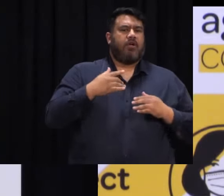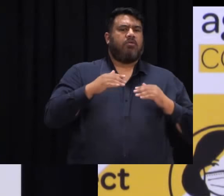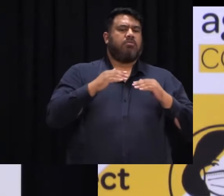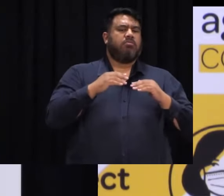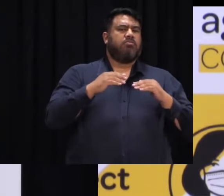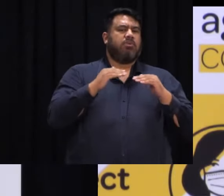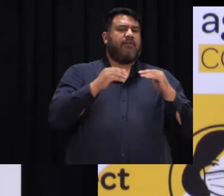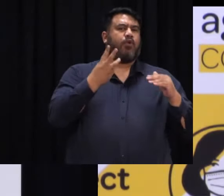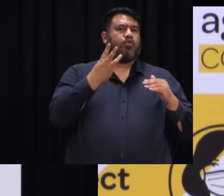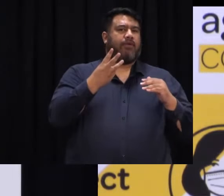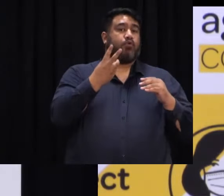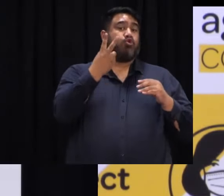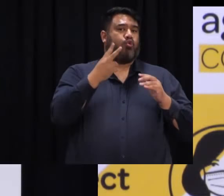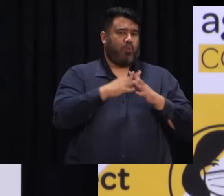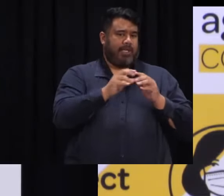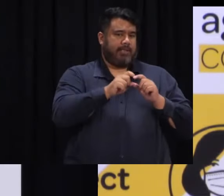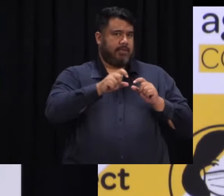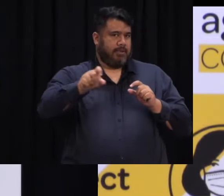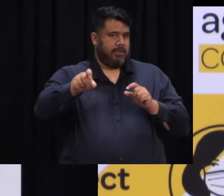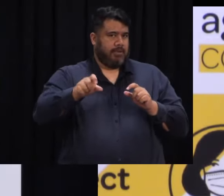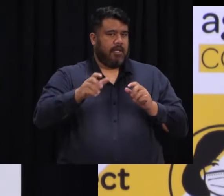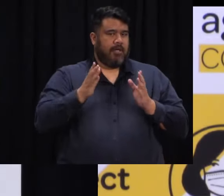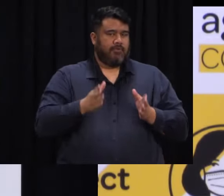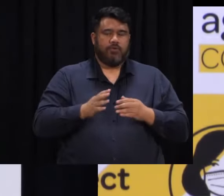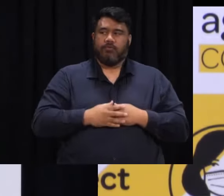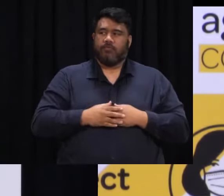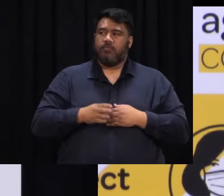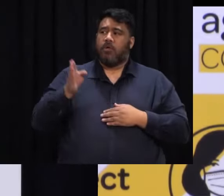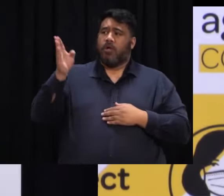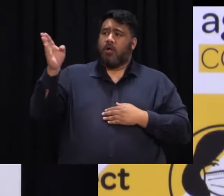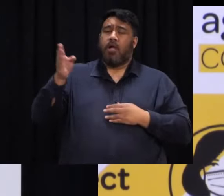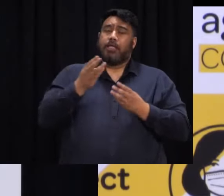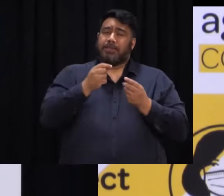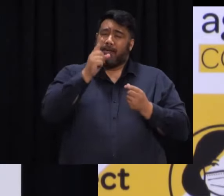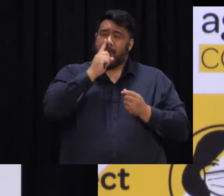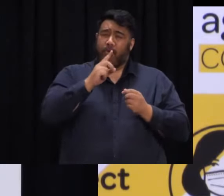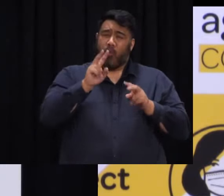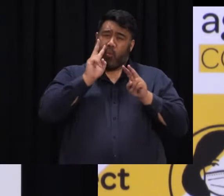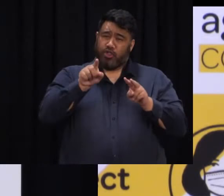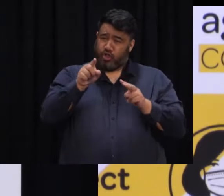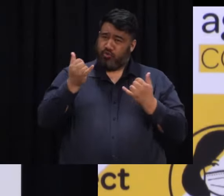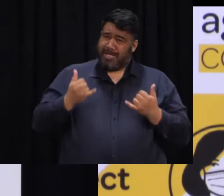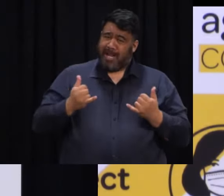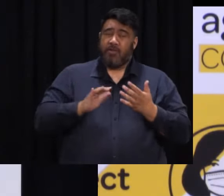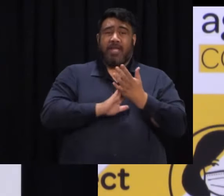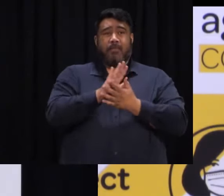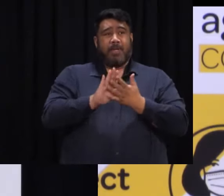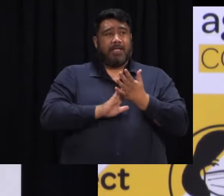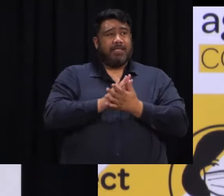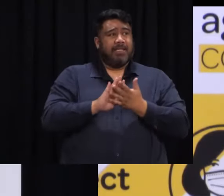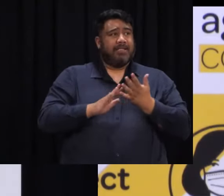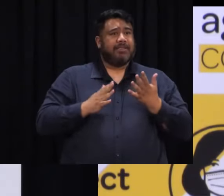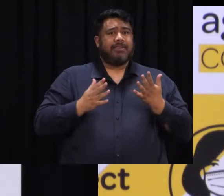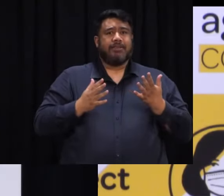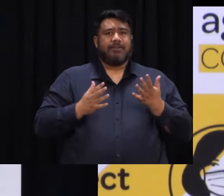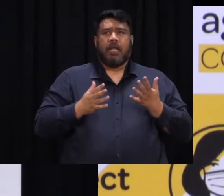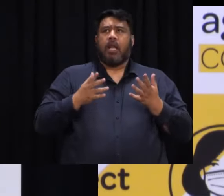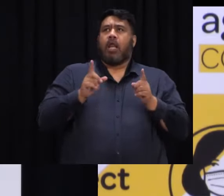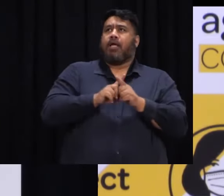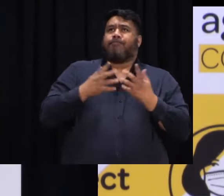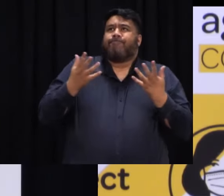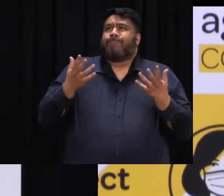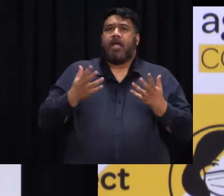expand on that level of comfort? Because there would be people watching this looking for some certainty. Does that mean 4 days in a row of under 5 cases, or just some